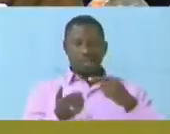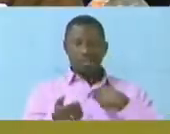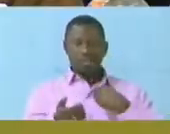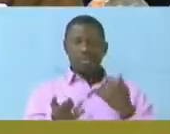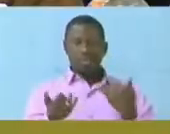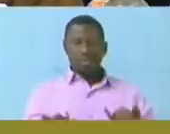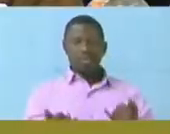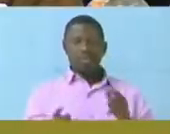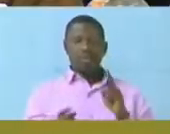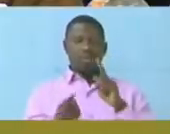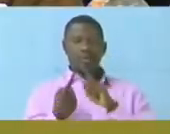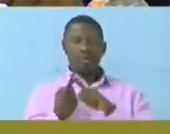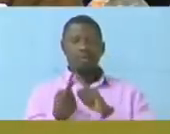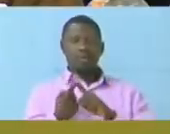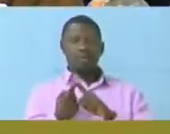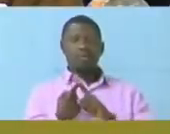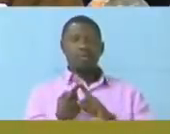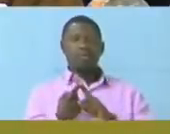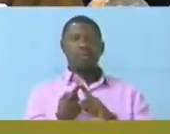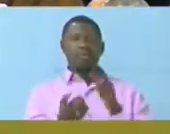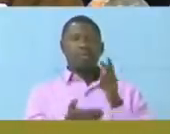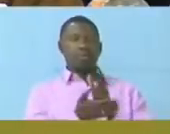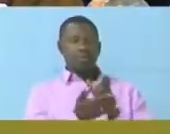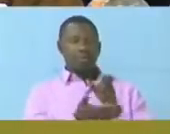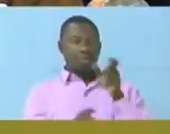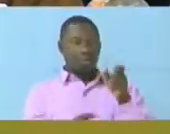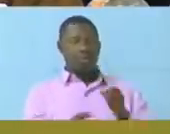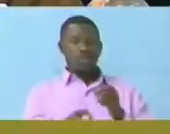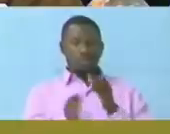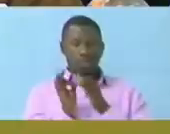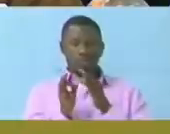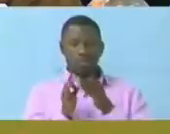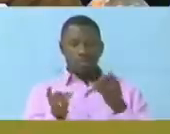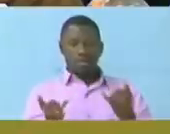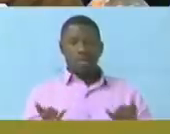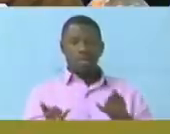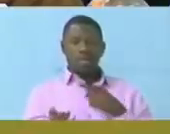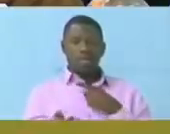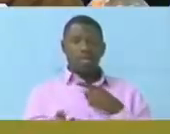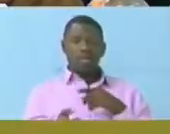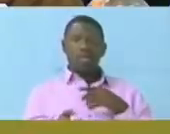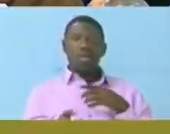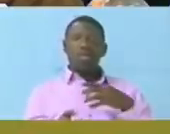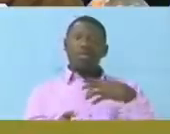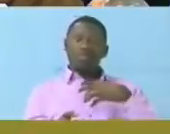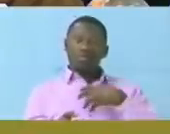and one is a witness saying here that he requested